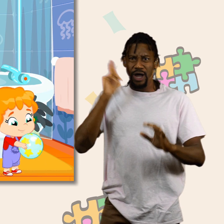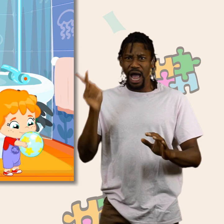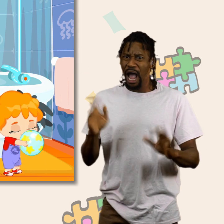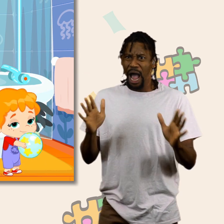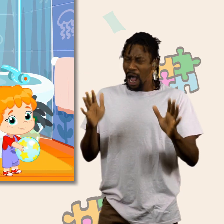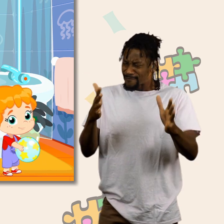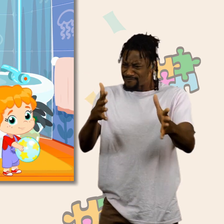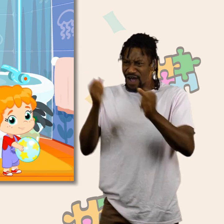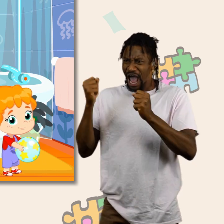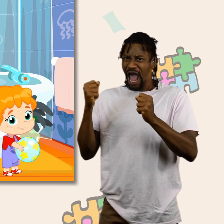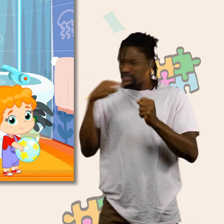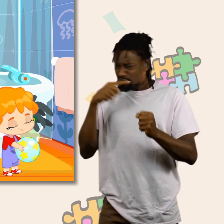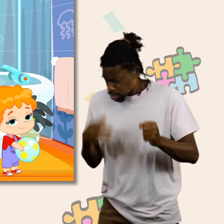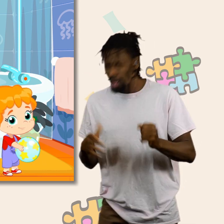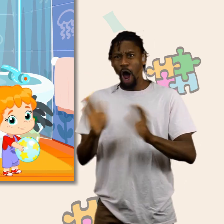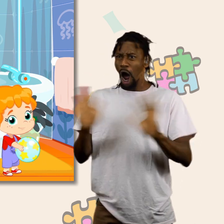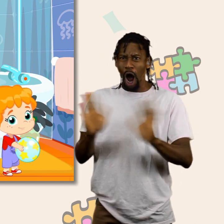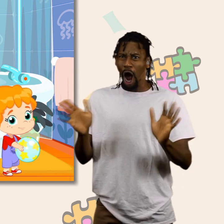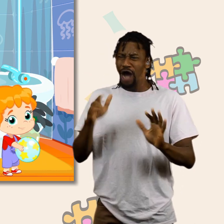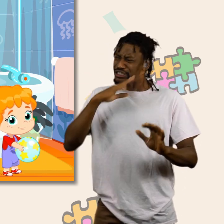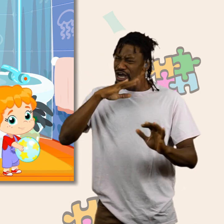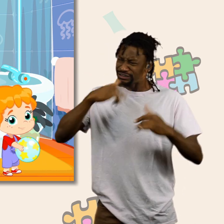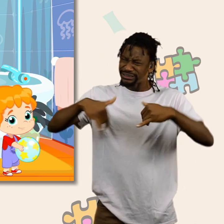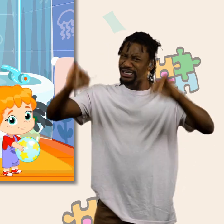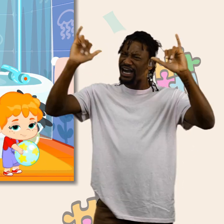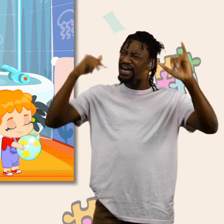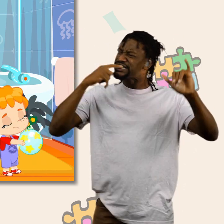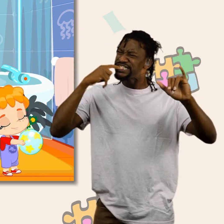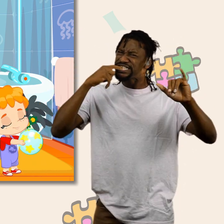Phoebe, not so fast. Those teeth are still dirty.